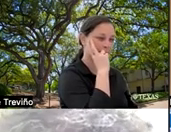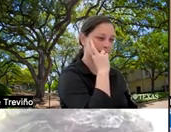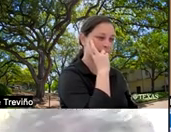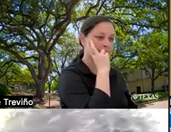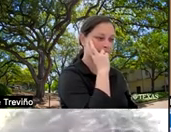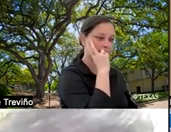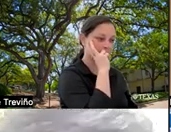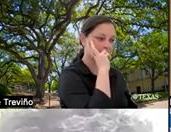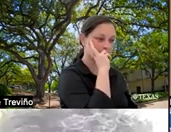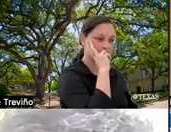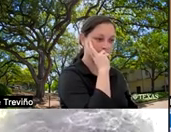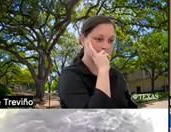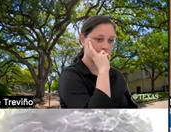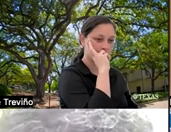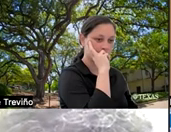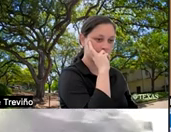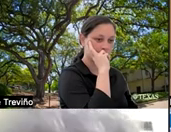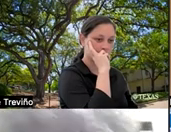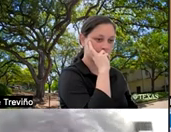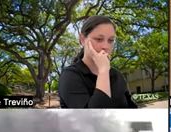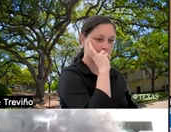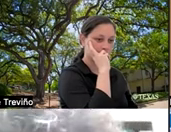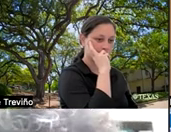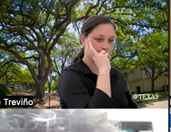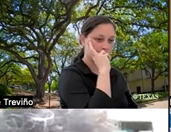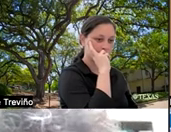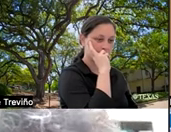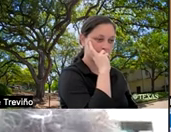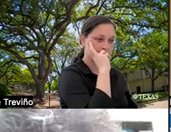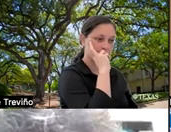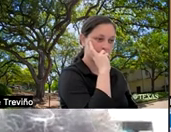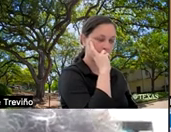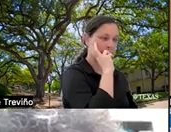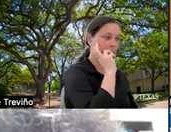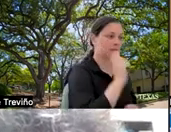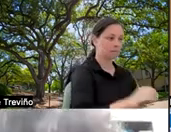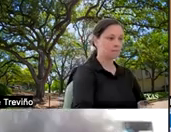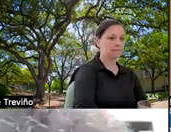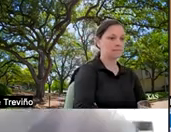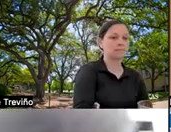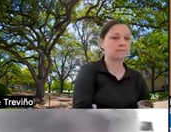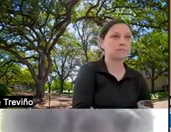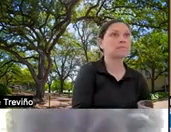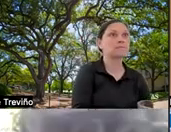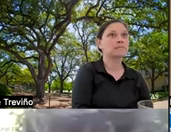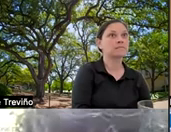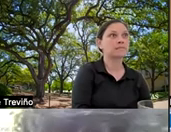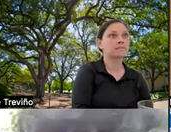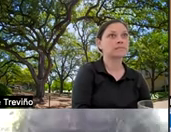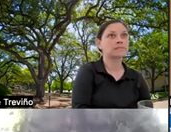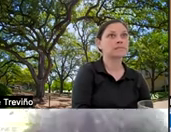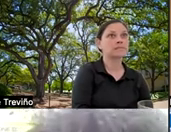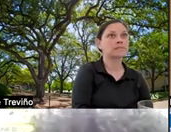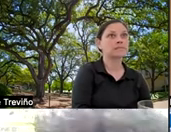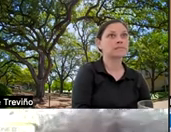adverse, but we promise it's a pretty manageable spreadsheet. You don't have to do anything with it except read it. And so what we did